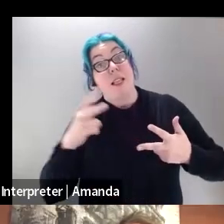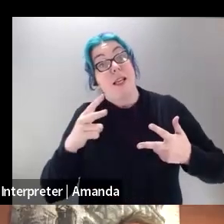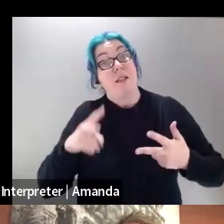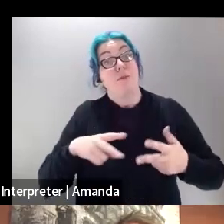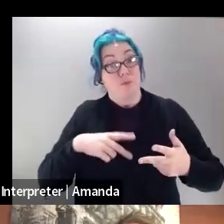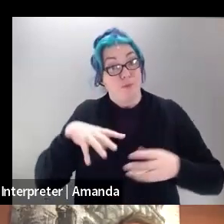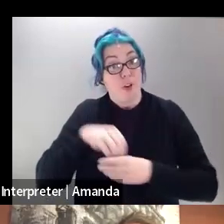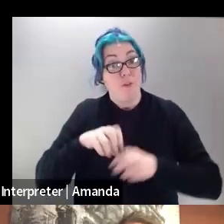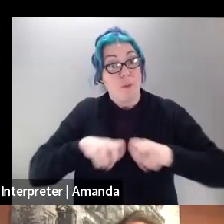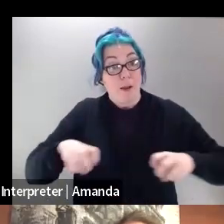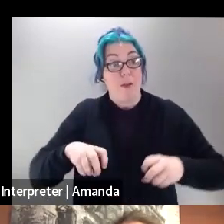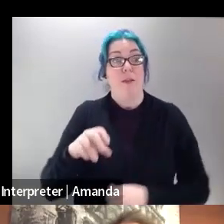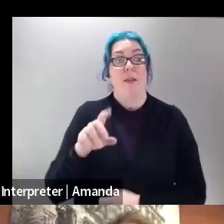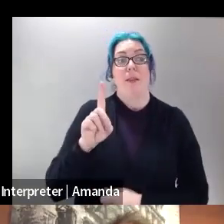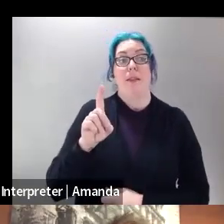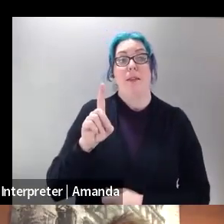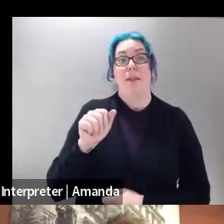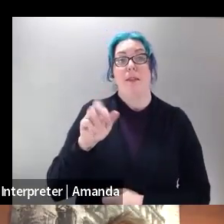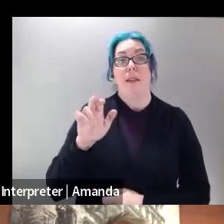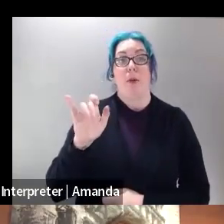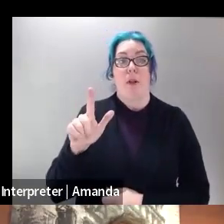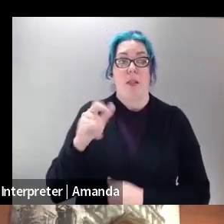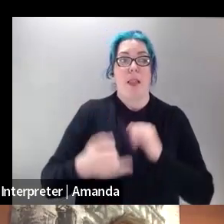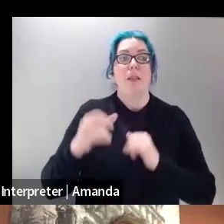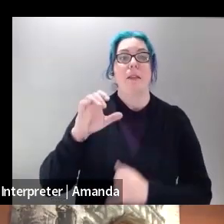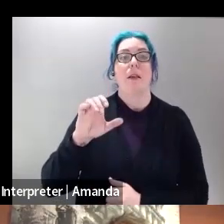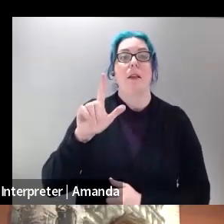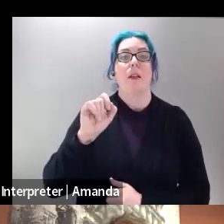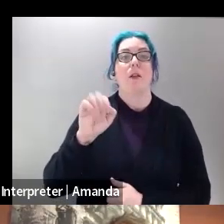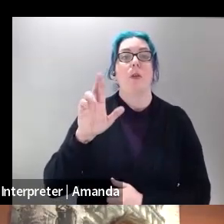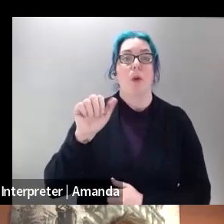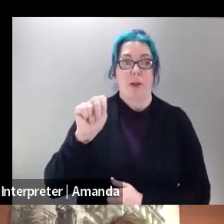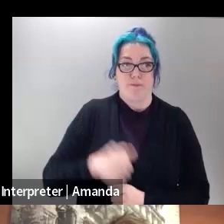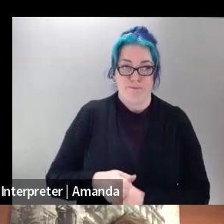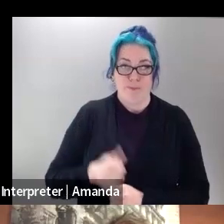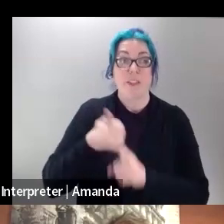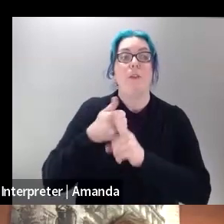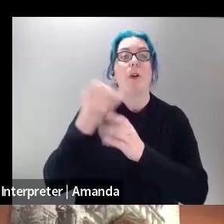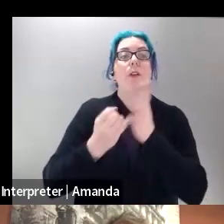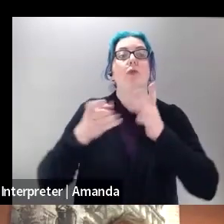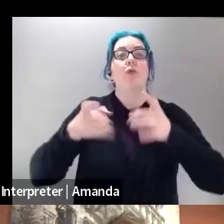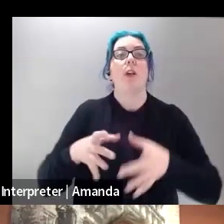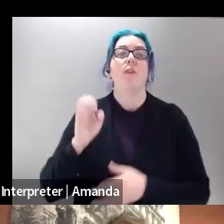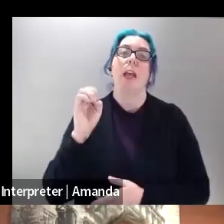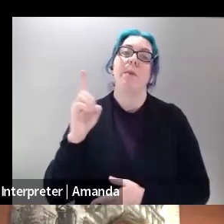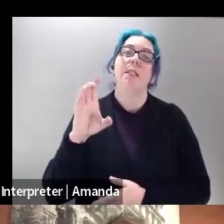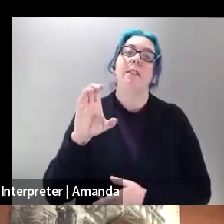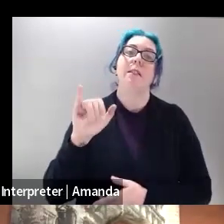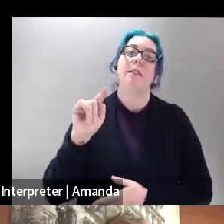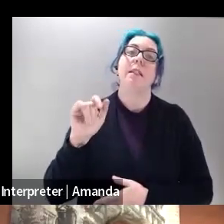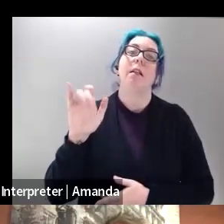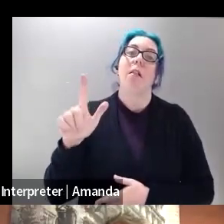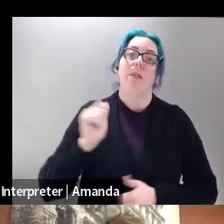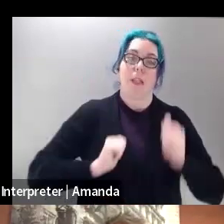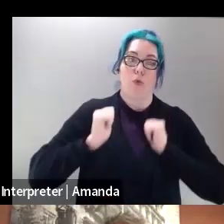artistic director of the Citadel Theatre in Edmonton and has built an international reputation for that company, which has